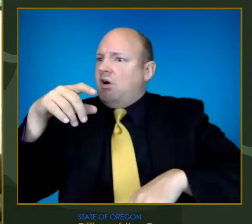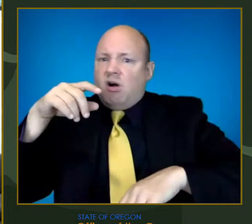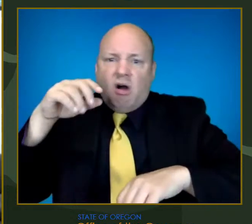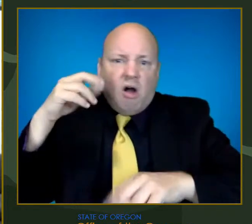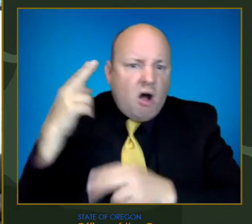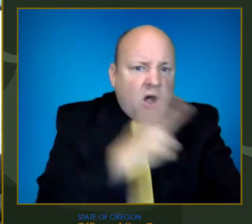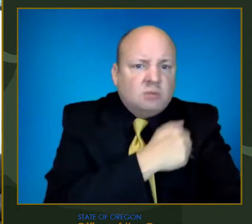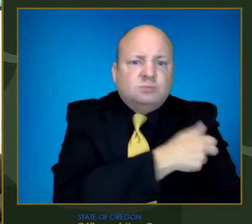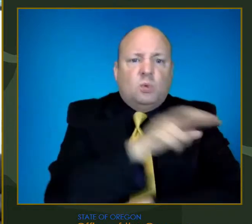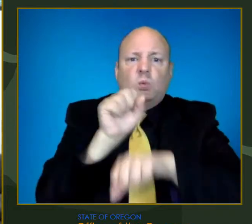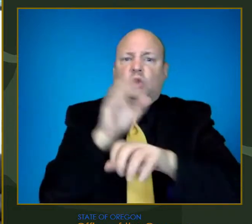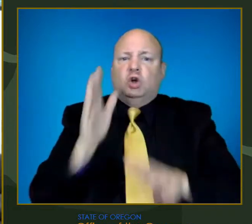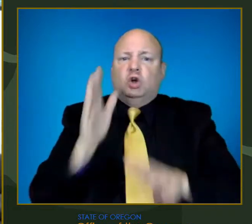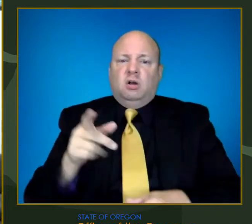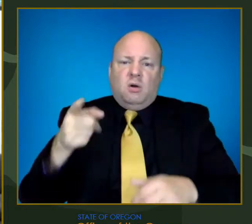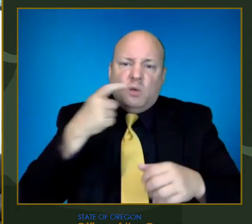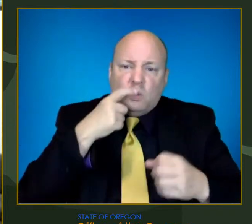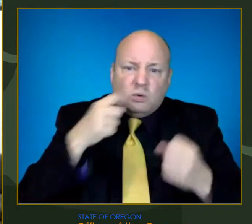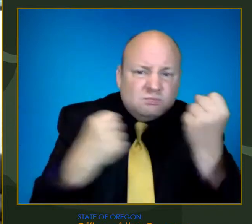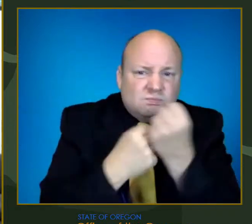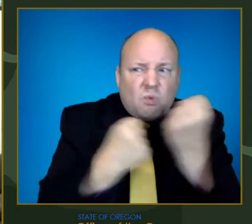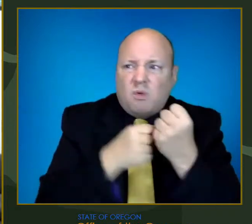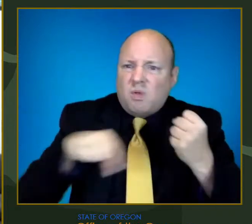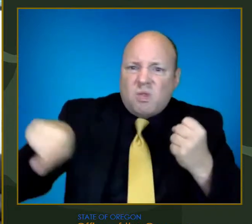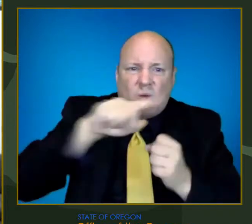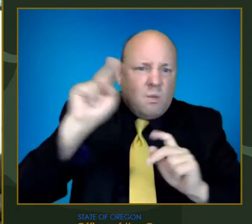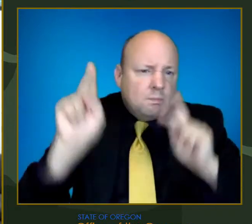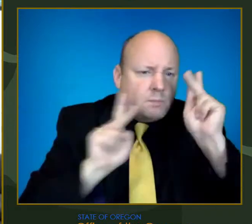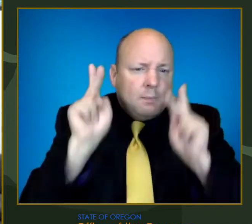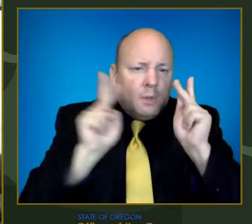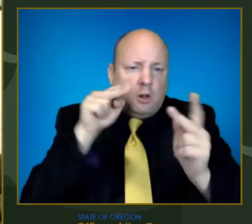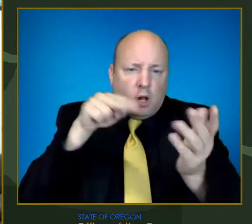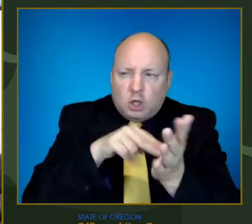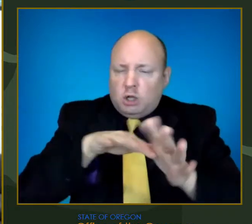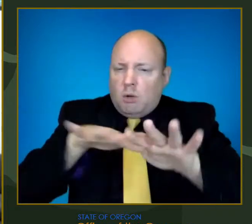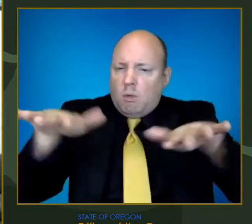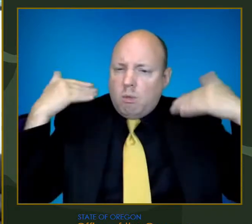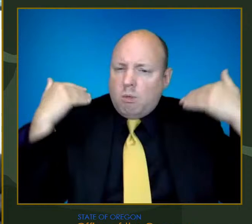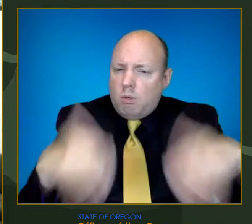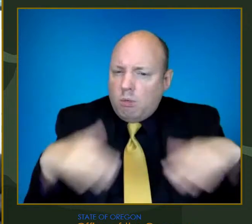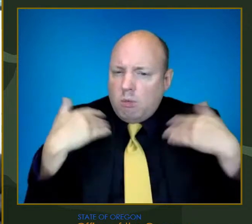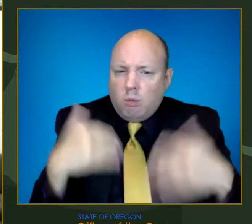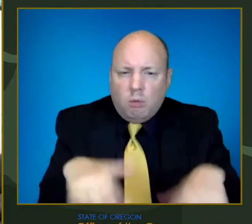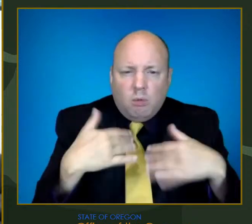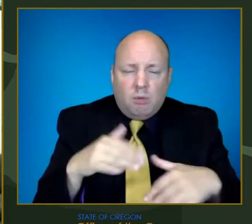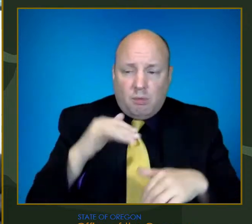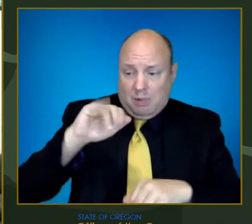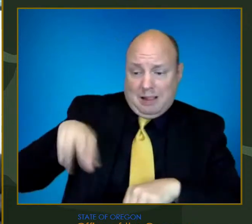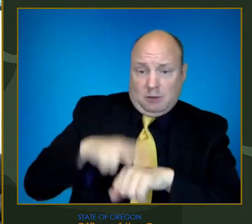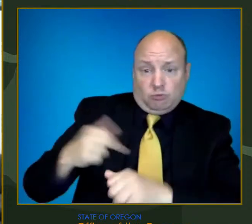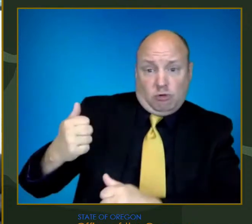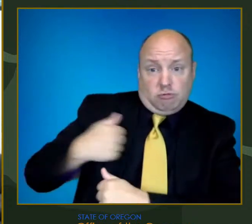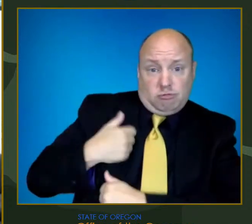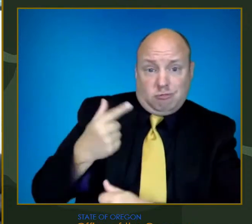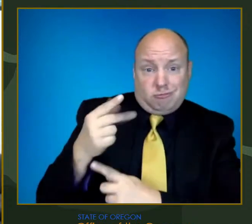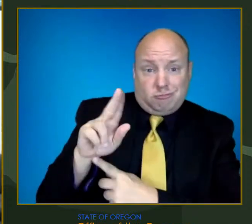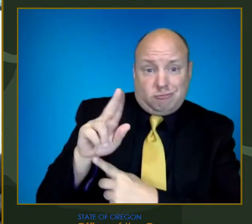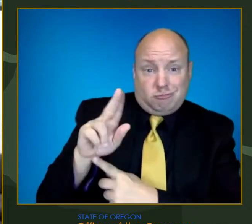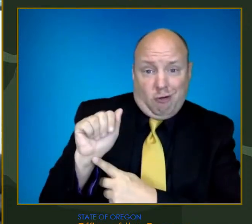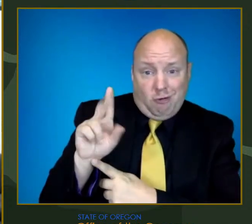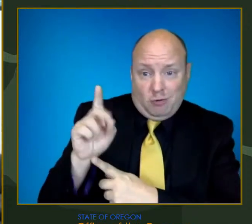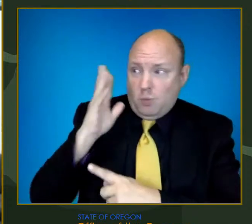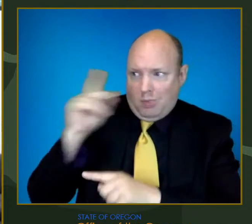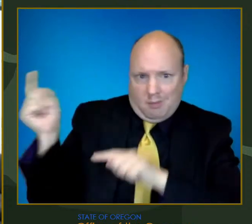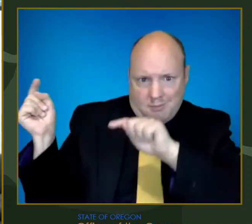to support them. Oregon National Guard deployment. On August 13th, Governor Brown announced the deployment of 1,500